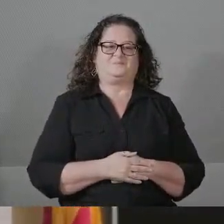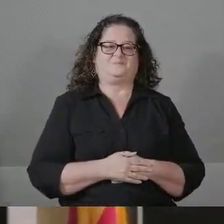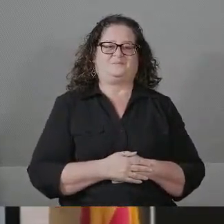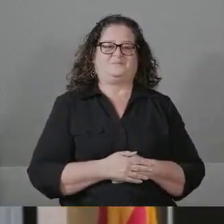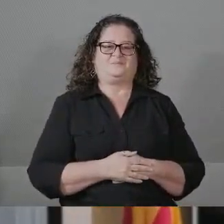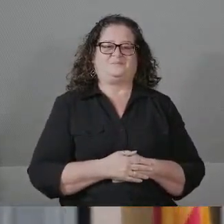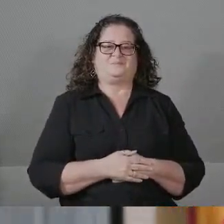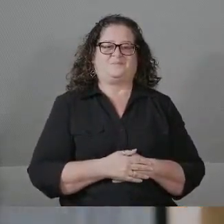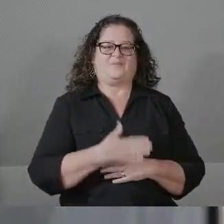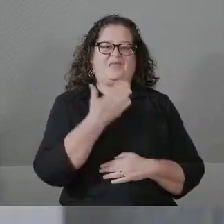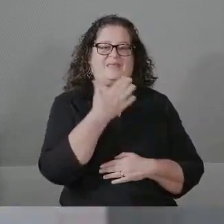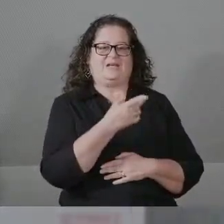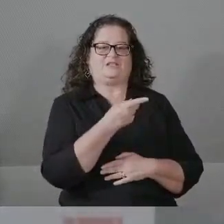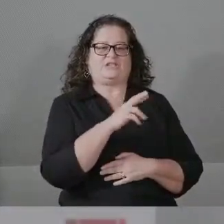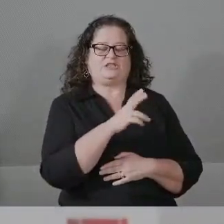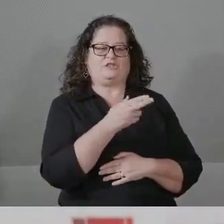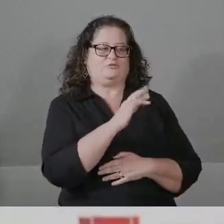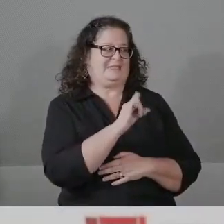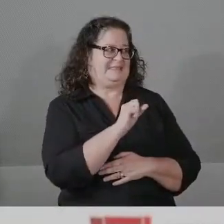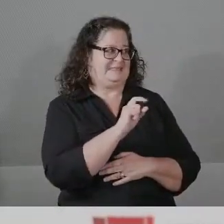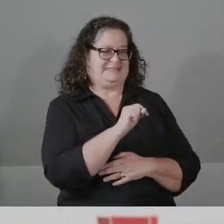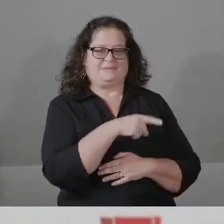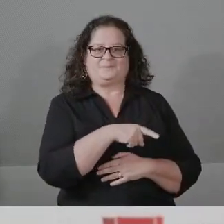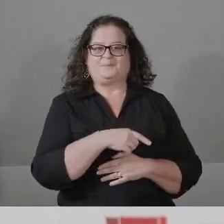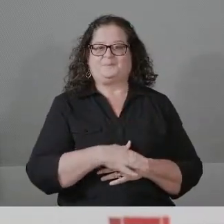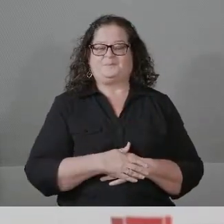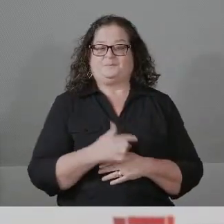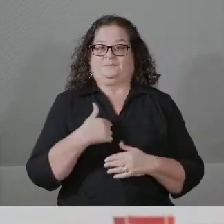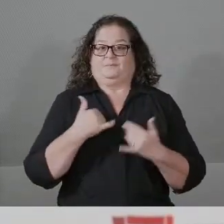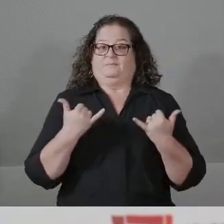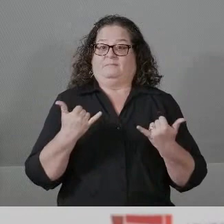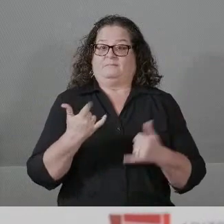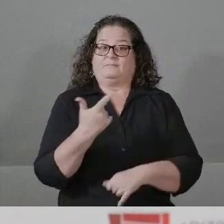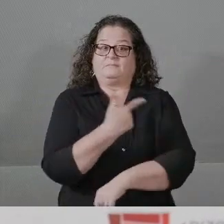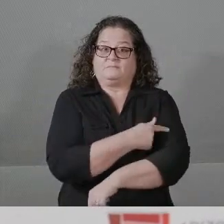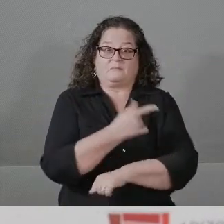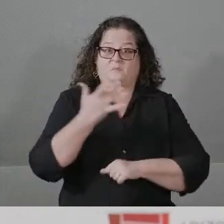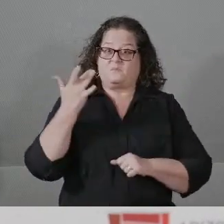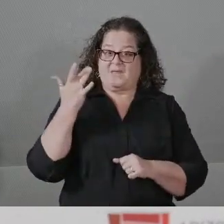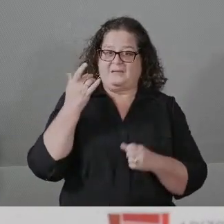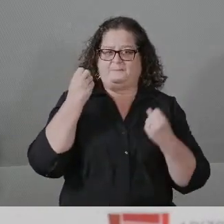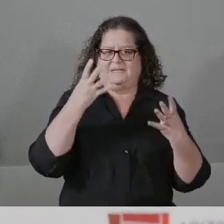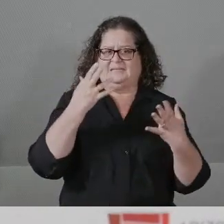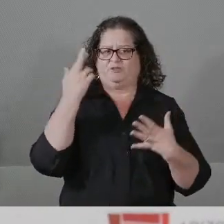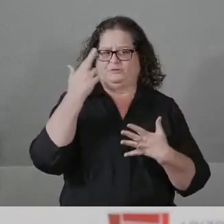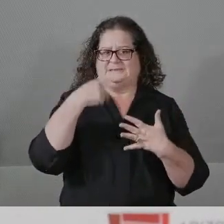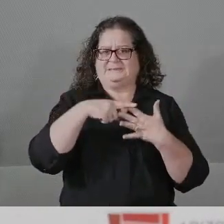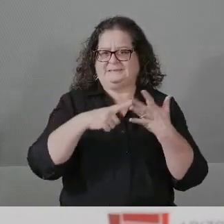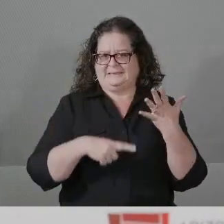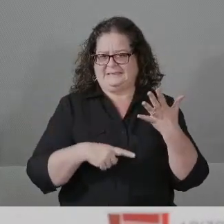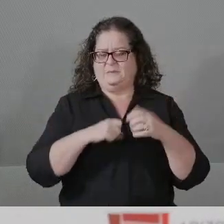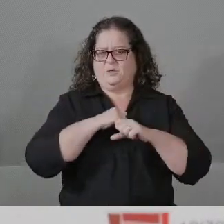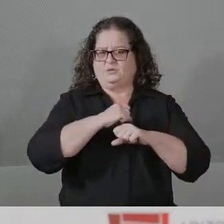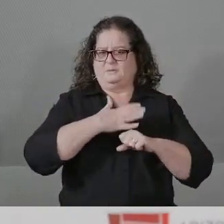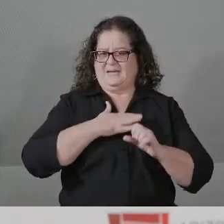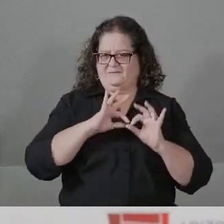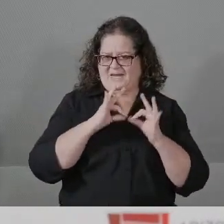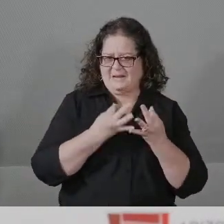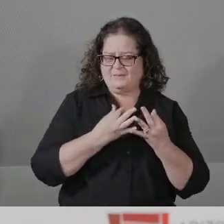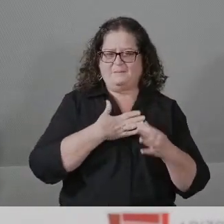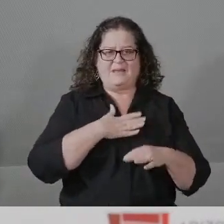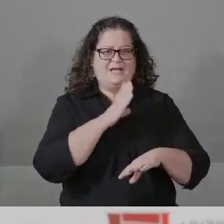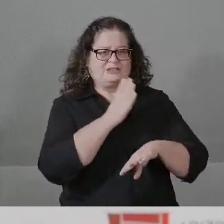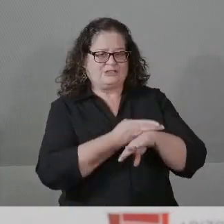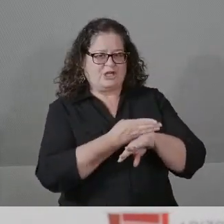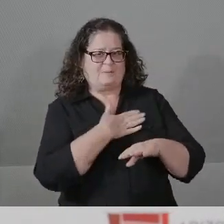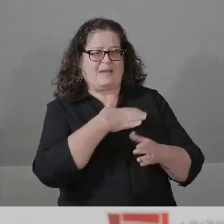Thank you, Dr. Christ. I'm getting vaccinated today for multiple reasons. I'm getting vaccinated to protect my family, my daughter Adeline and my wife